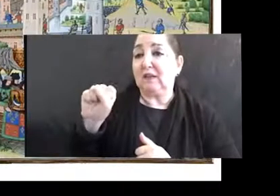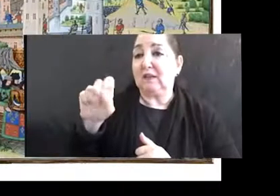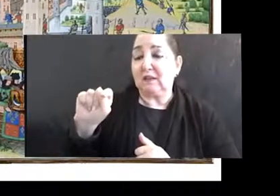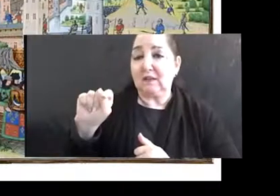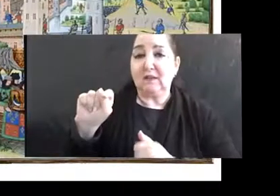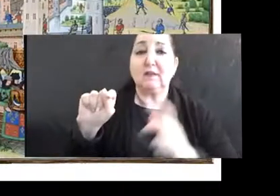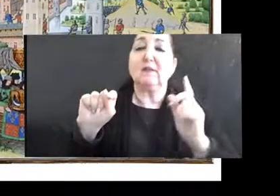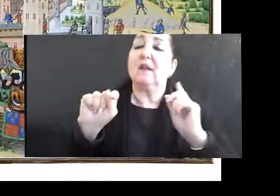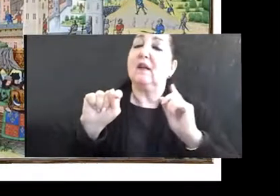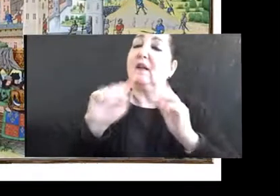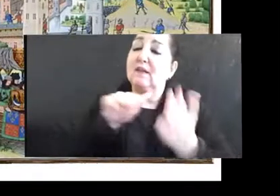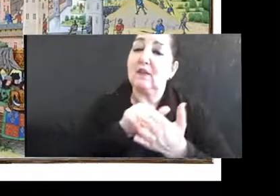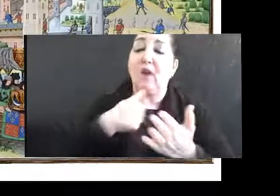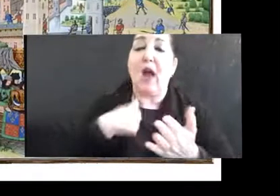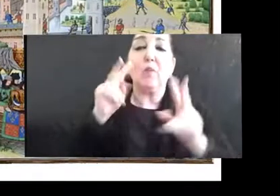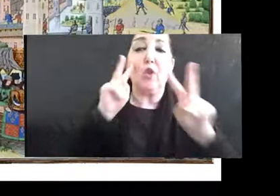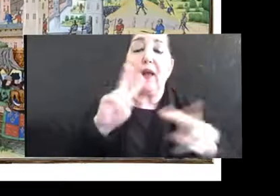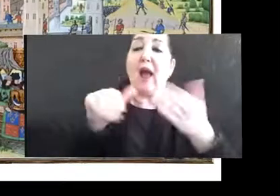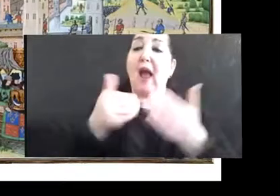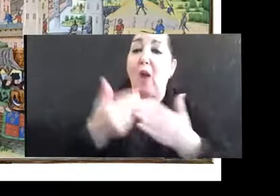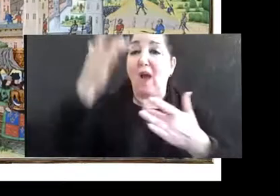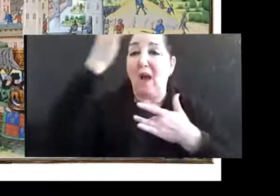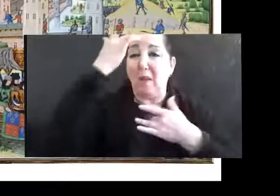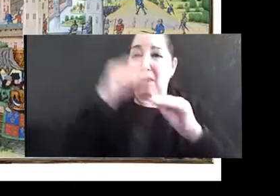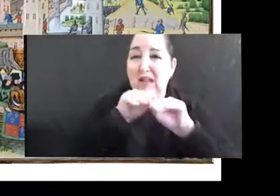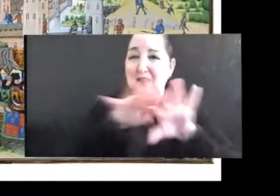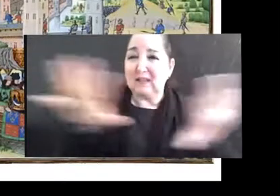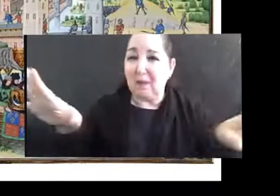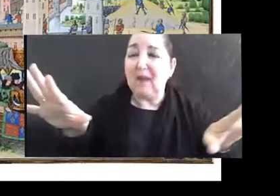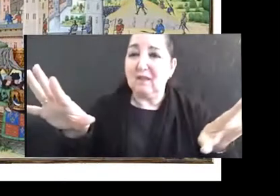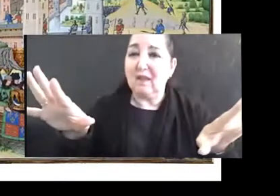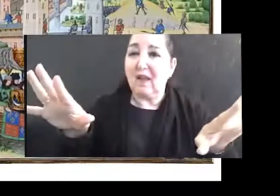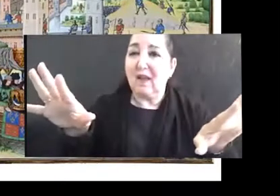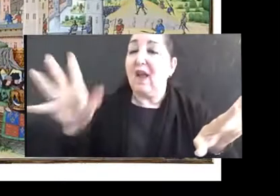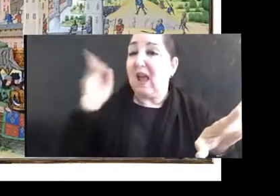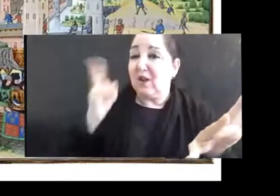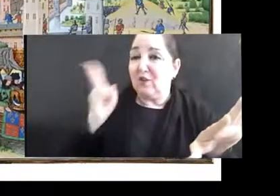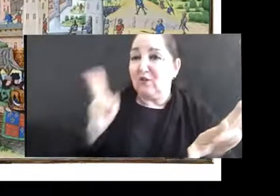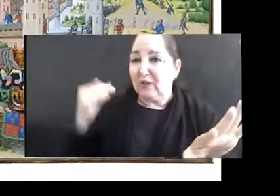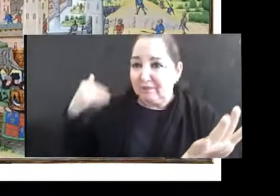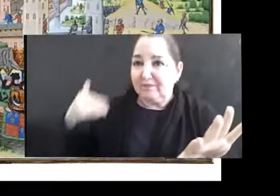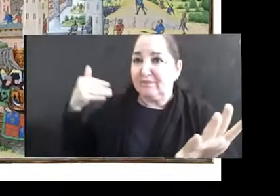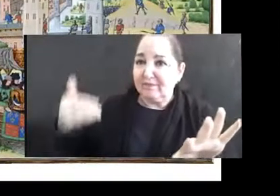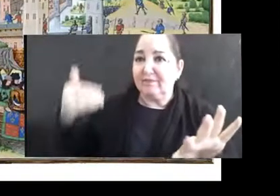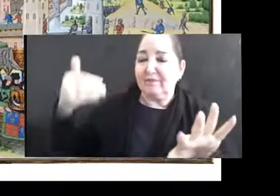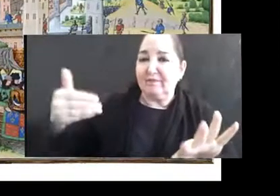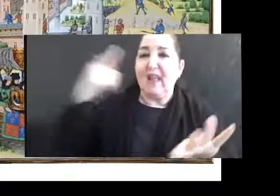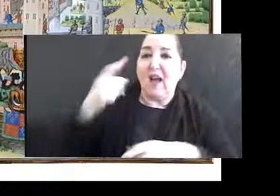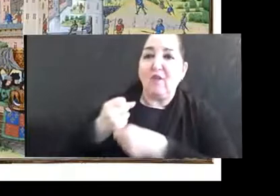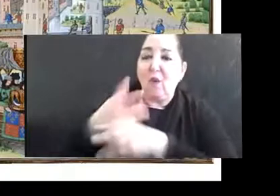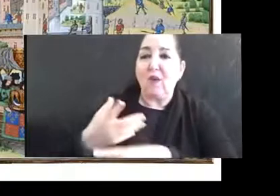I am looking at how pandemics have historically produced moments of